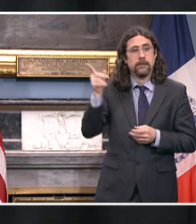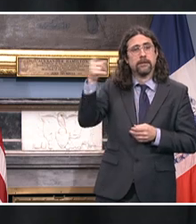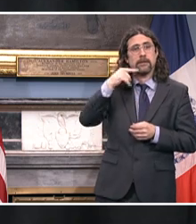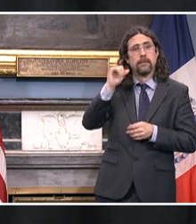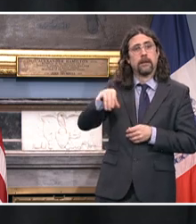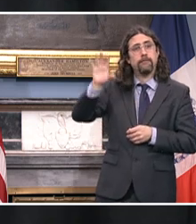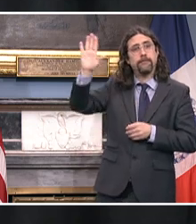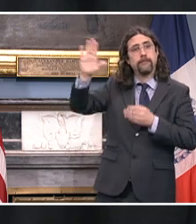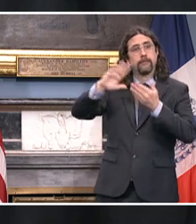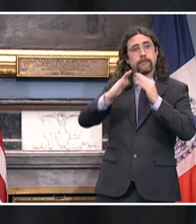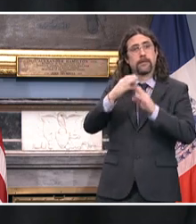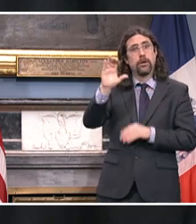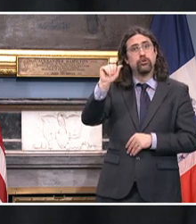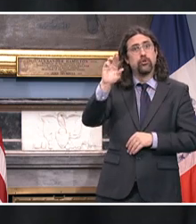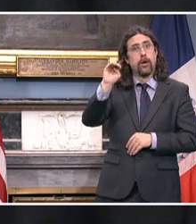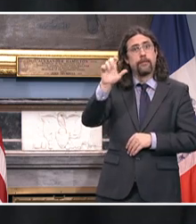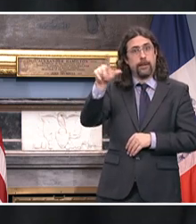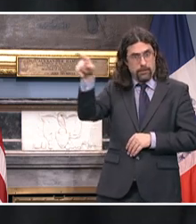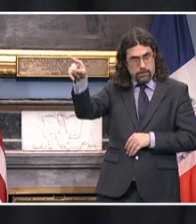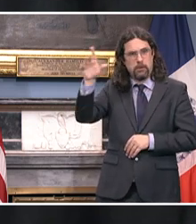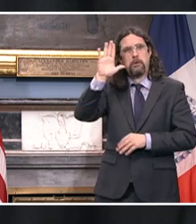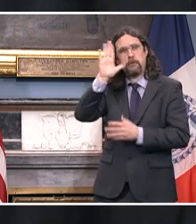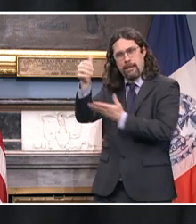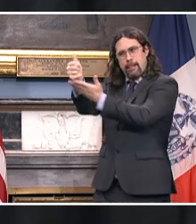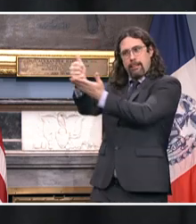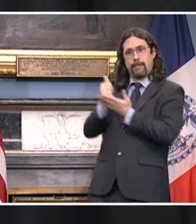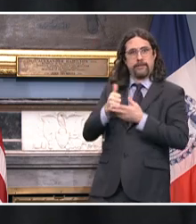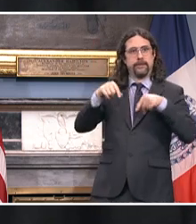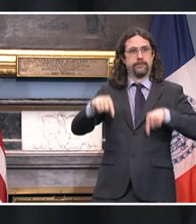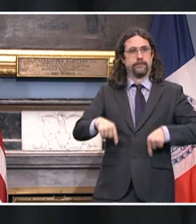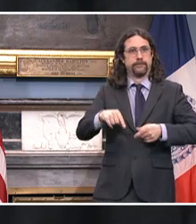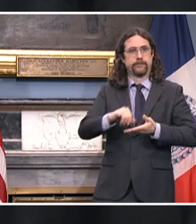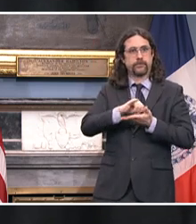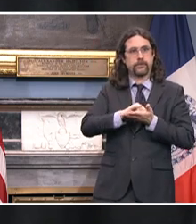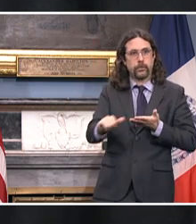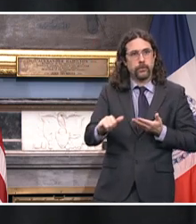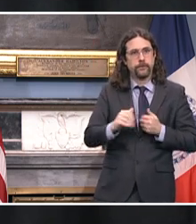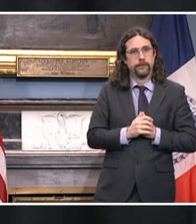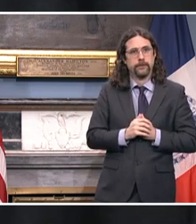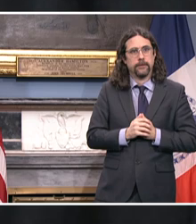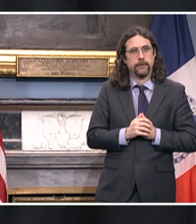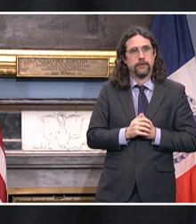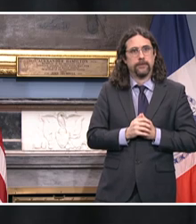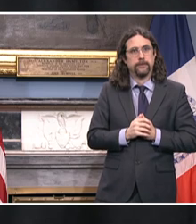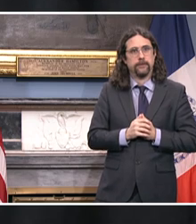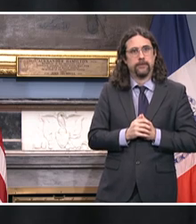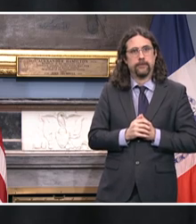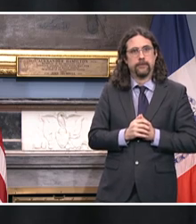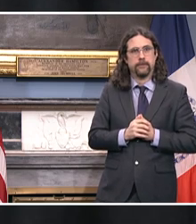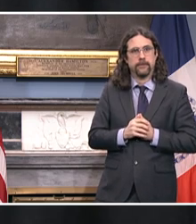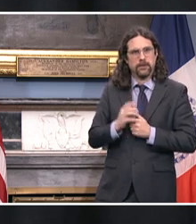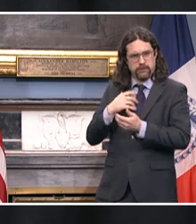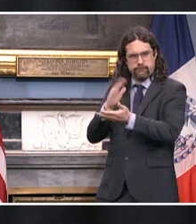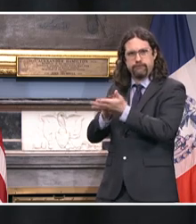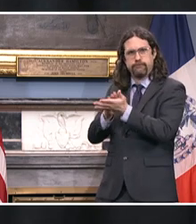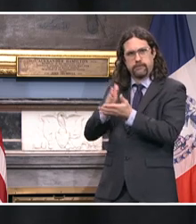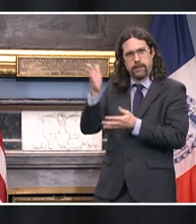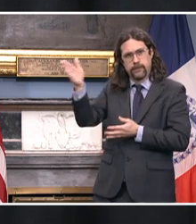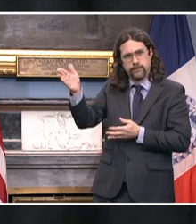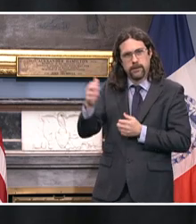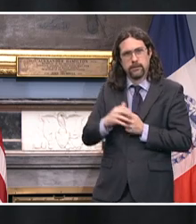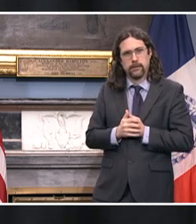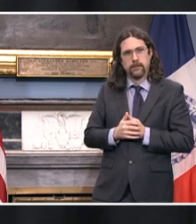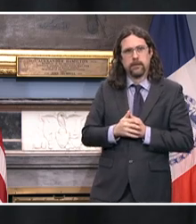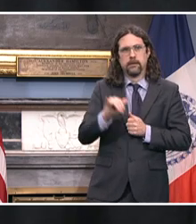that before. We saw that the governor of Oregon, Kate Brown, the governor of California, Gavin Newsom, helped make sure that more ventilators would be available for New York. Well,